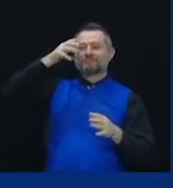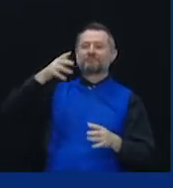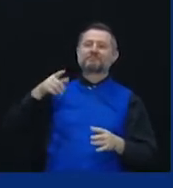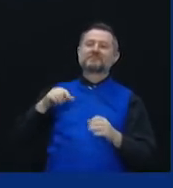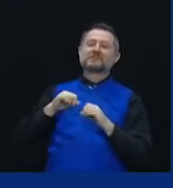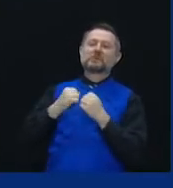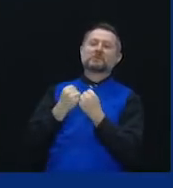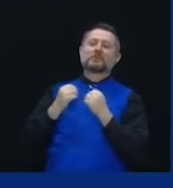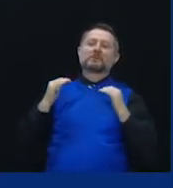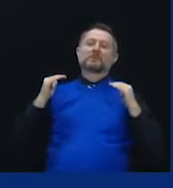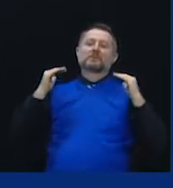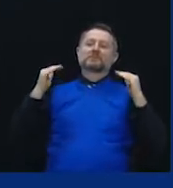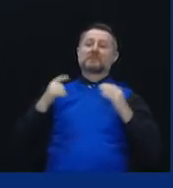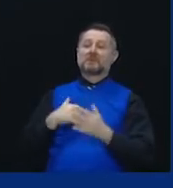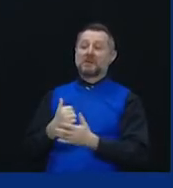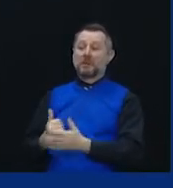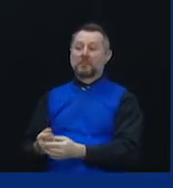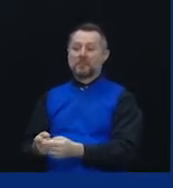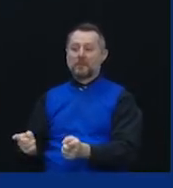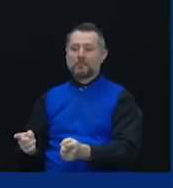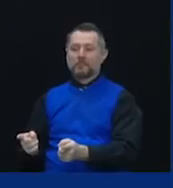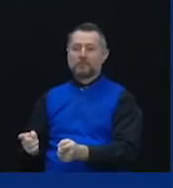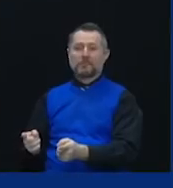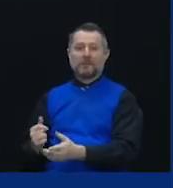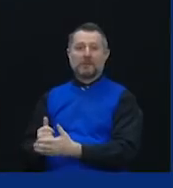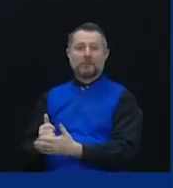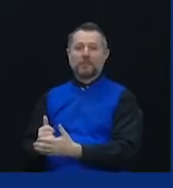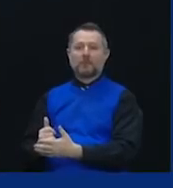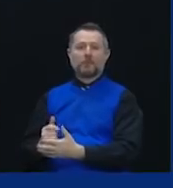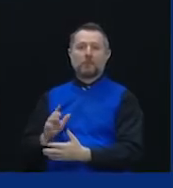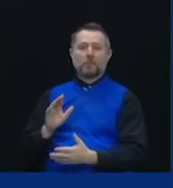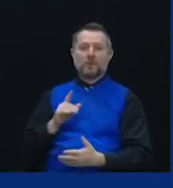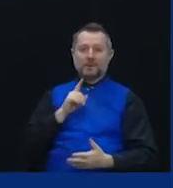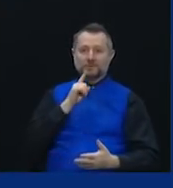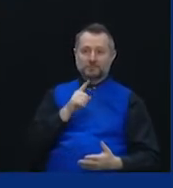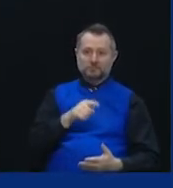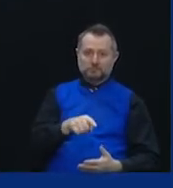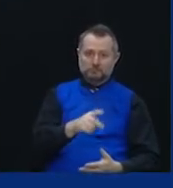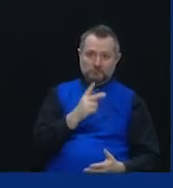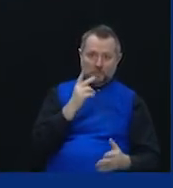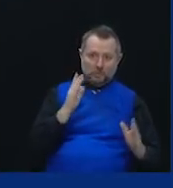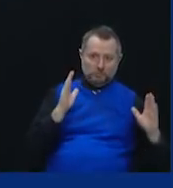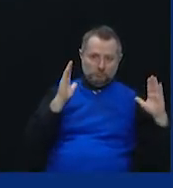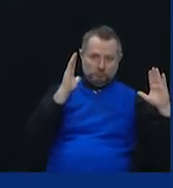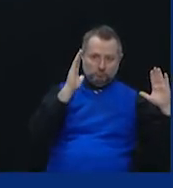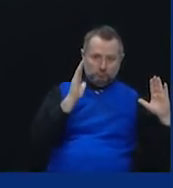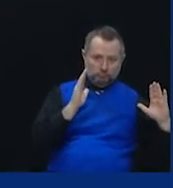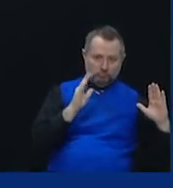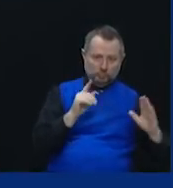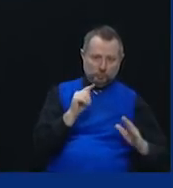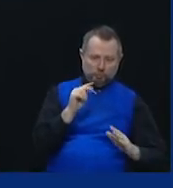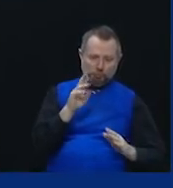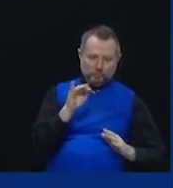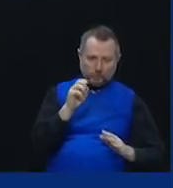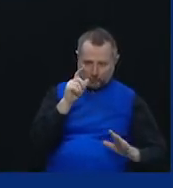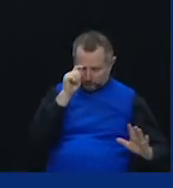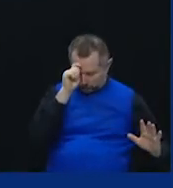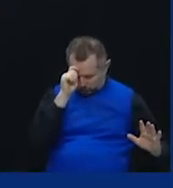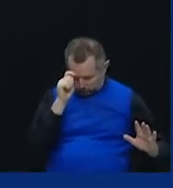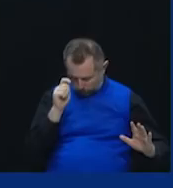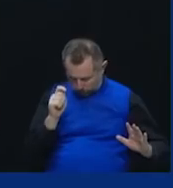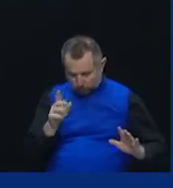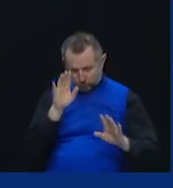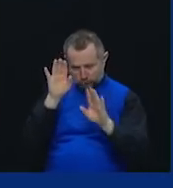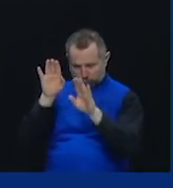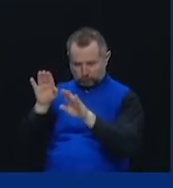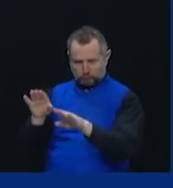our help the most. This memorial is a tribute to the humanity shown by these